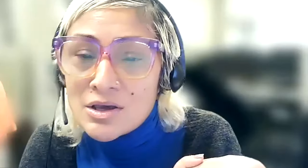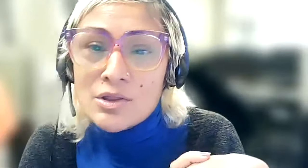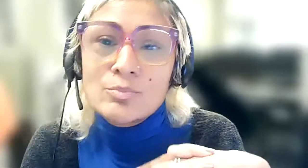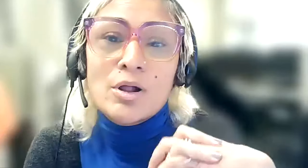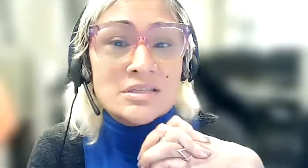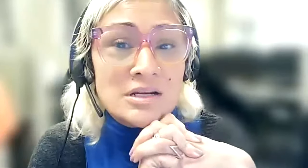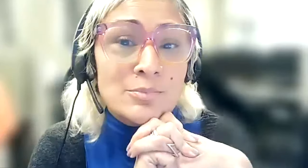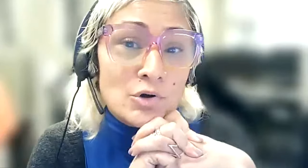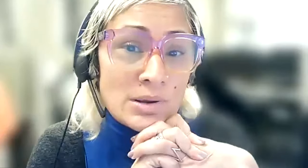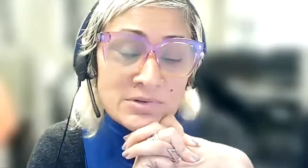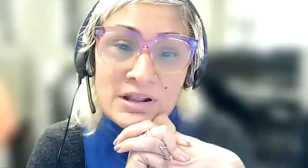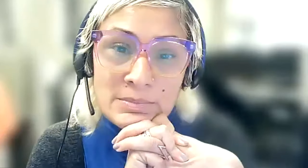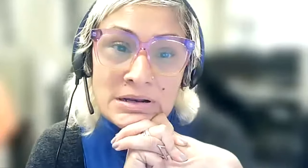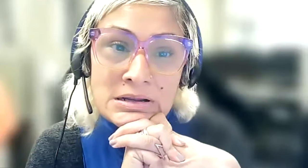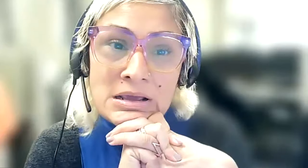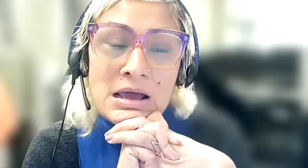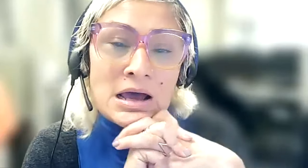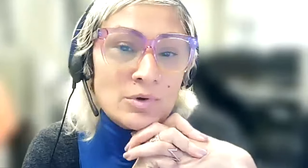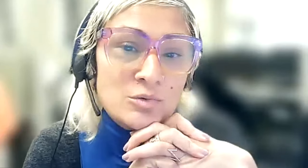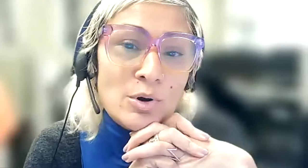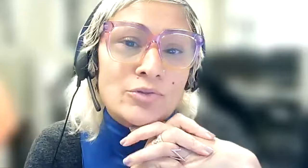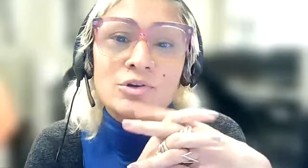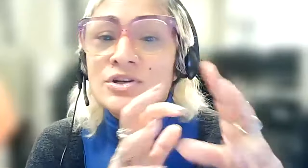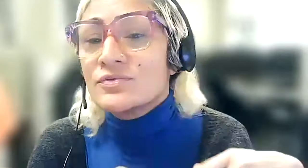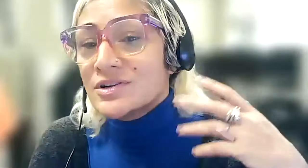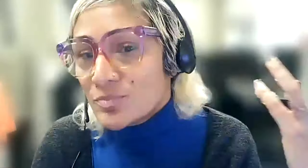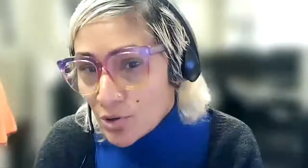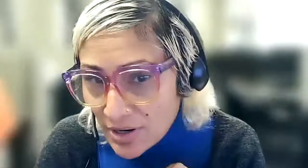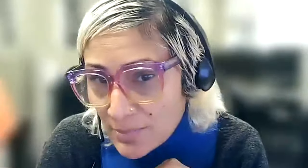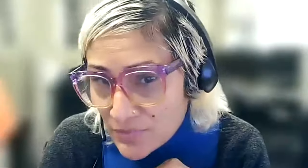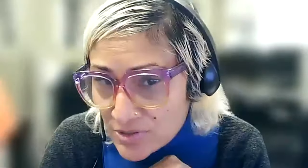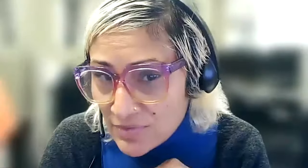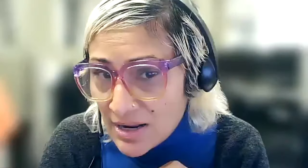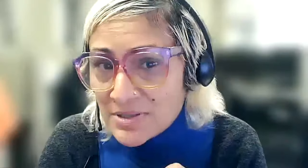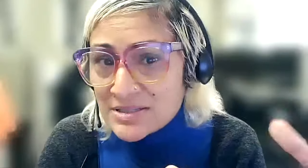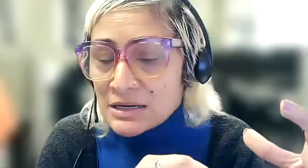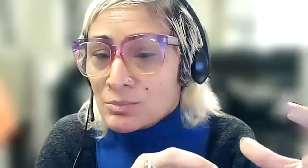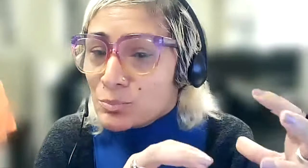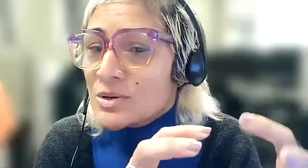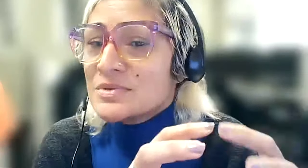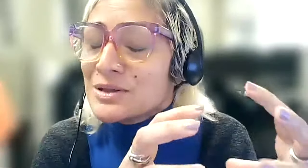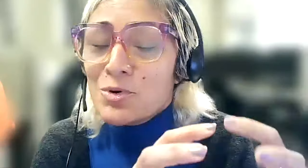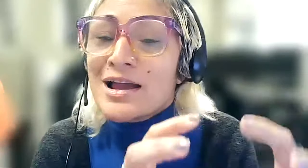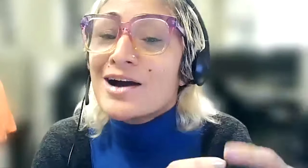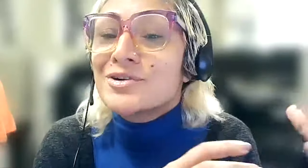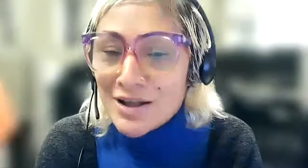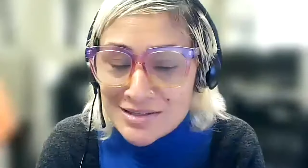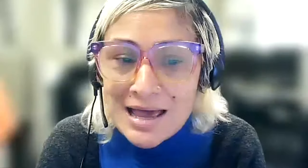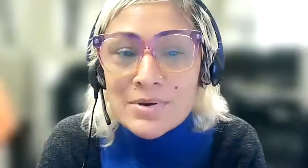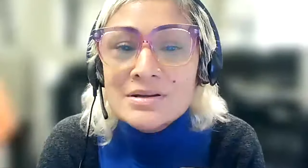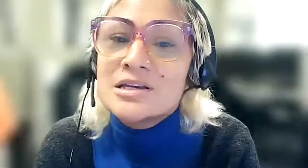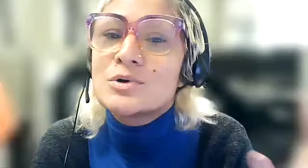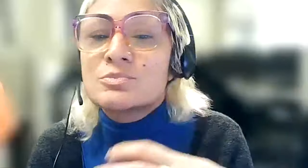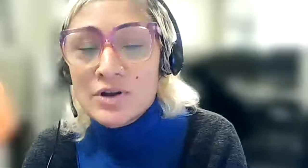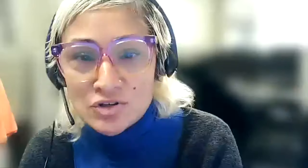violence through policy and program development. We do both sort of interventive programs for stuff that happens, you know, programs that work after violence